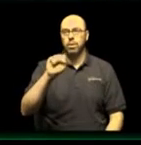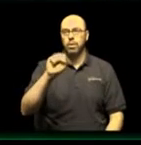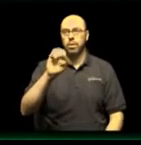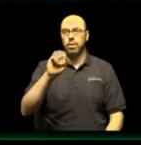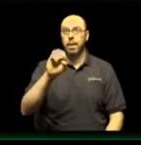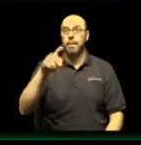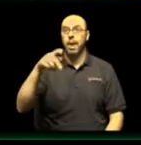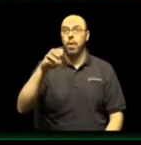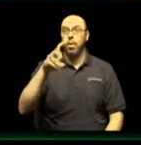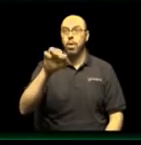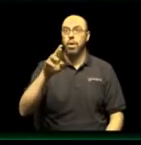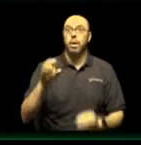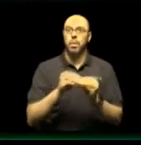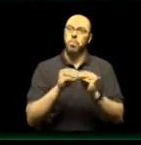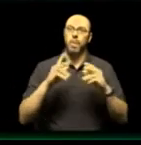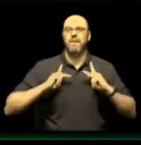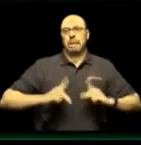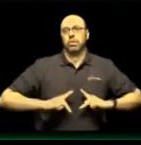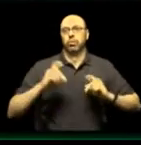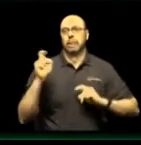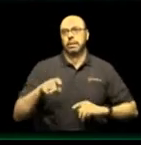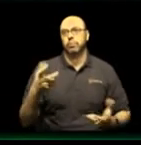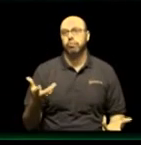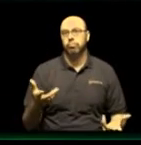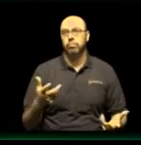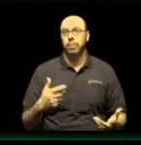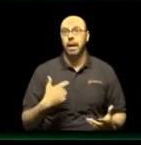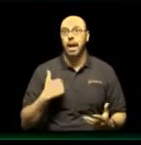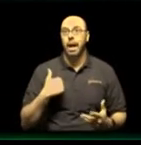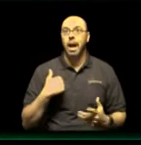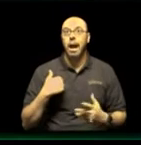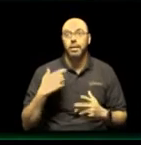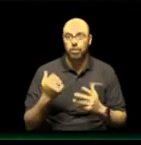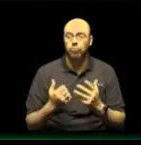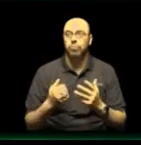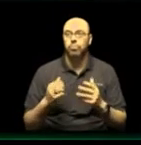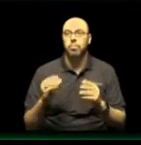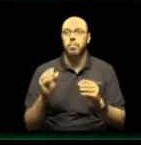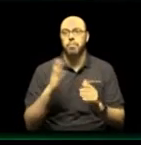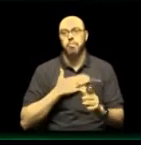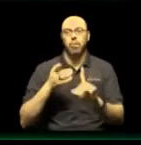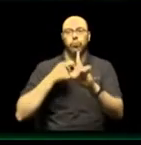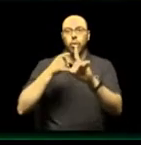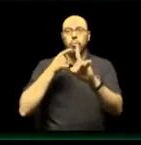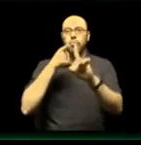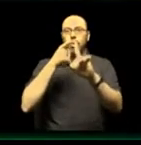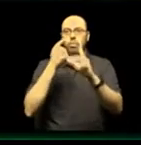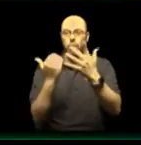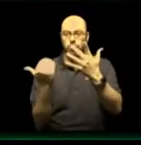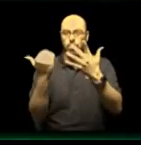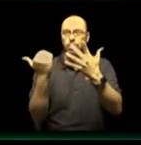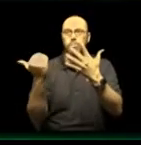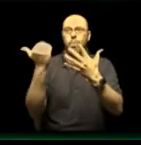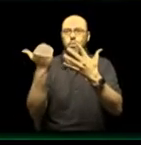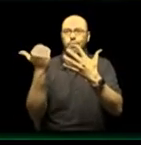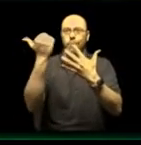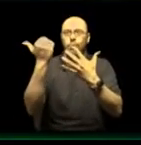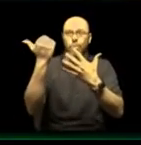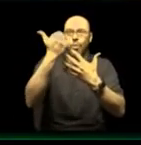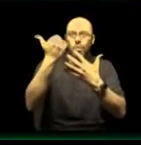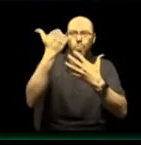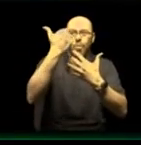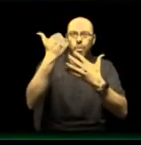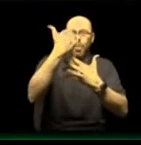physical. Uh-huh. So I just kept building my career up and go, and kept going